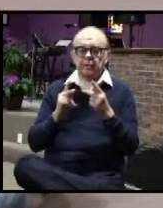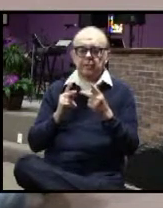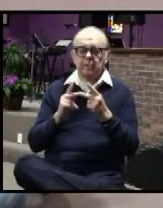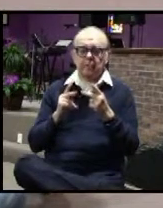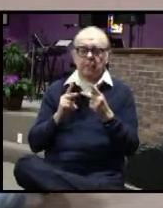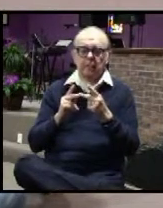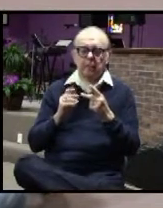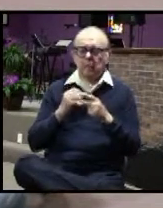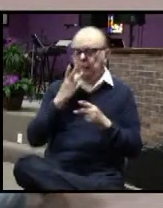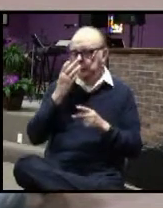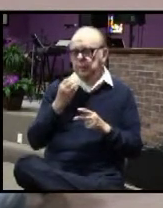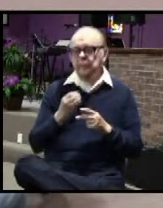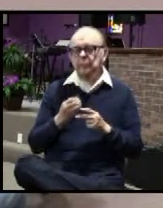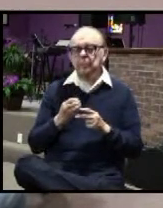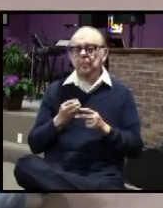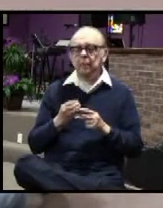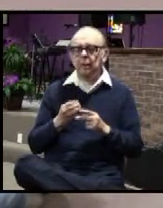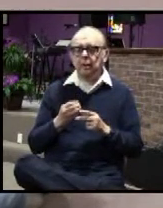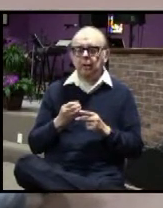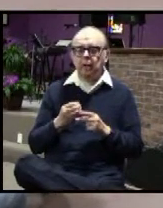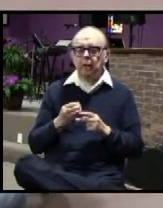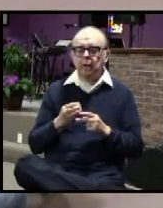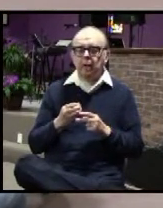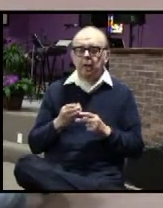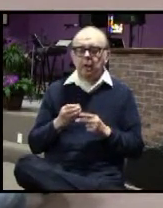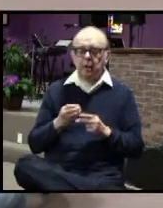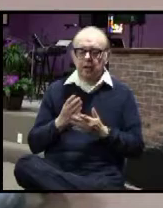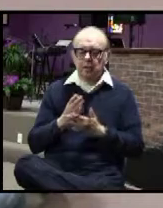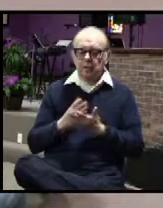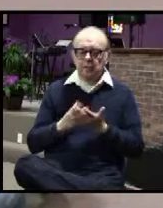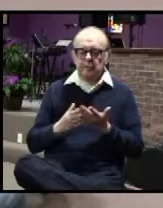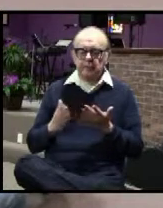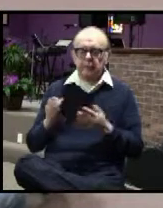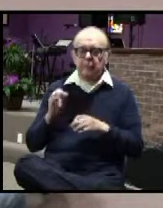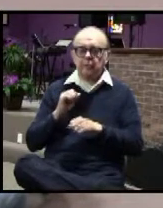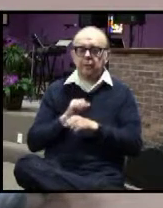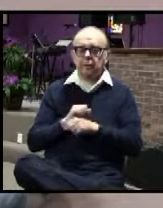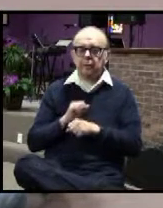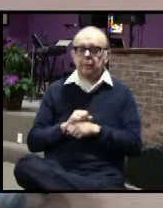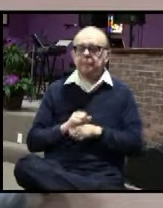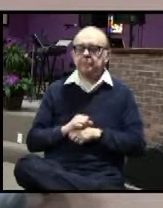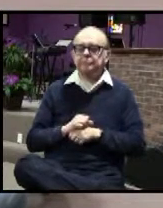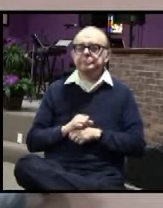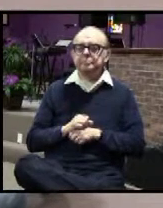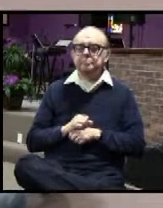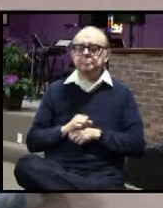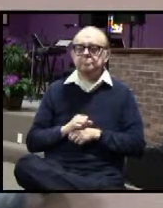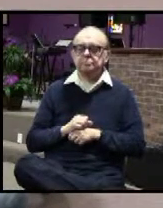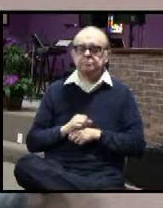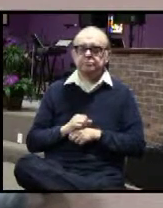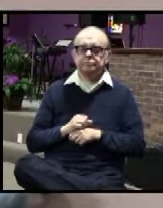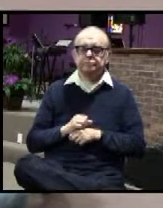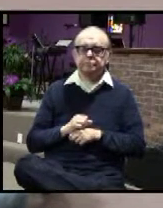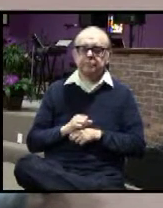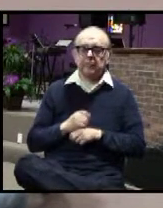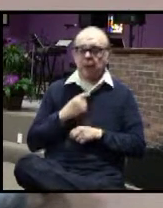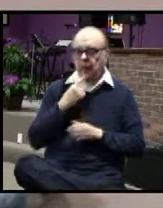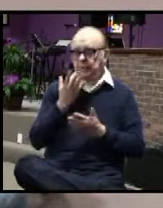beautiful piece of work. And may I say this to